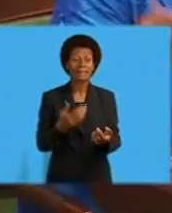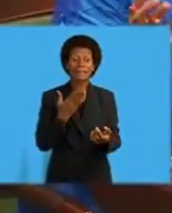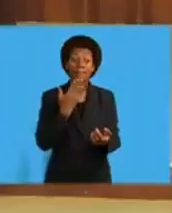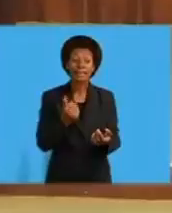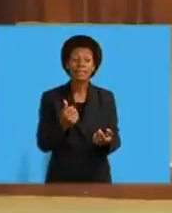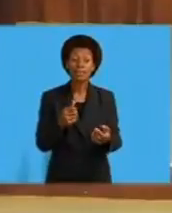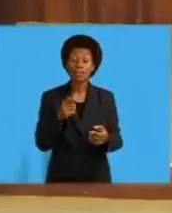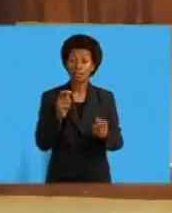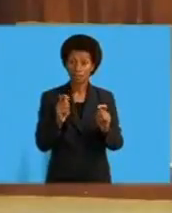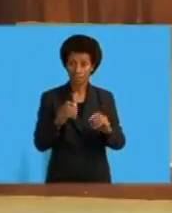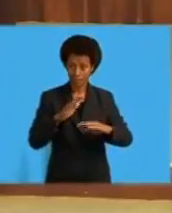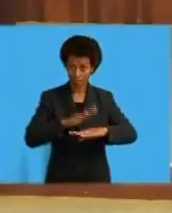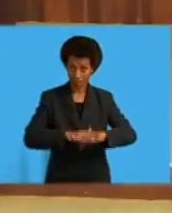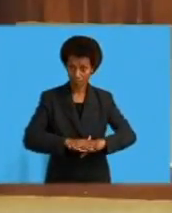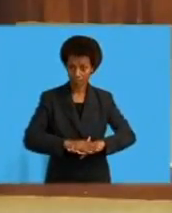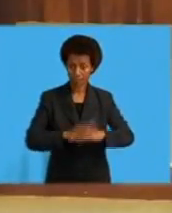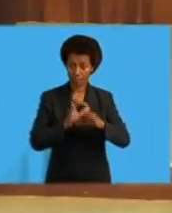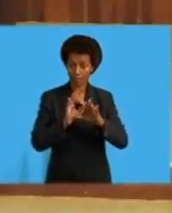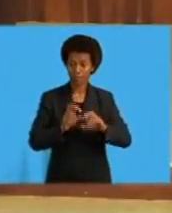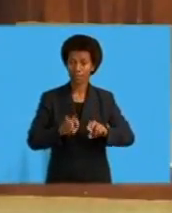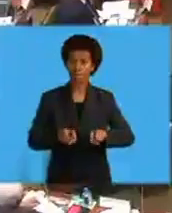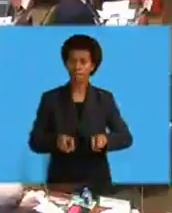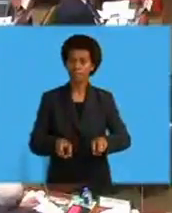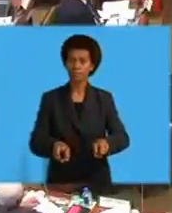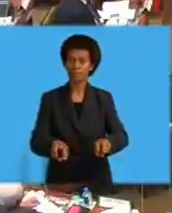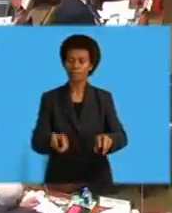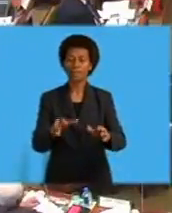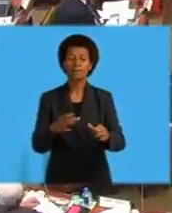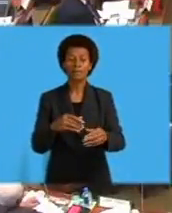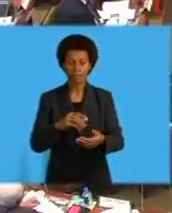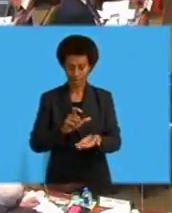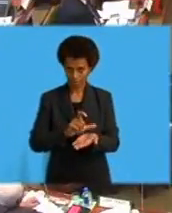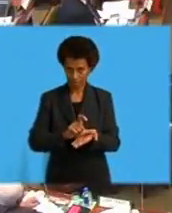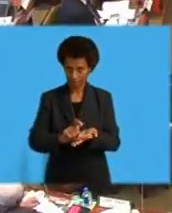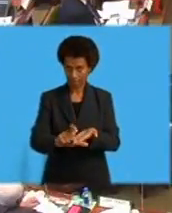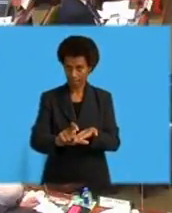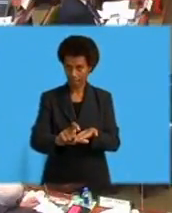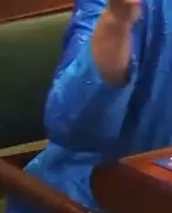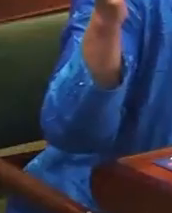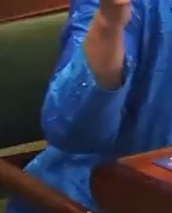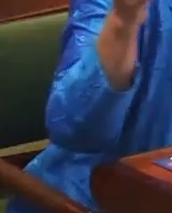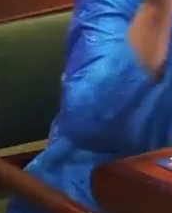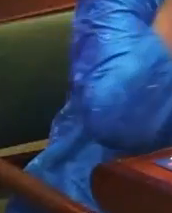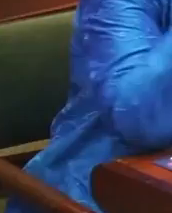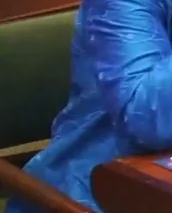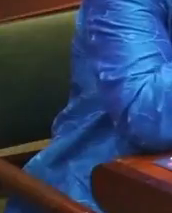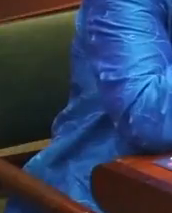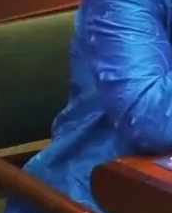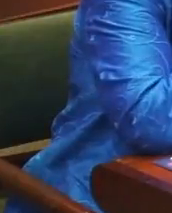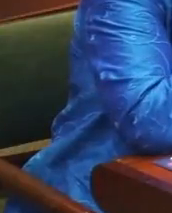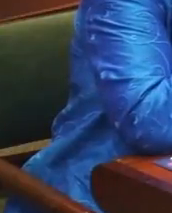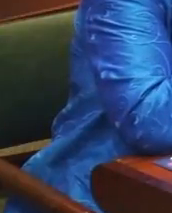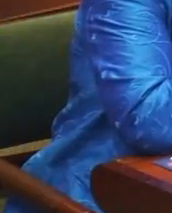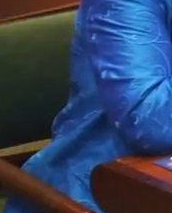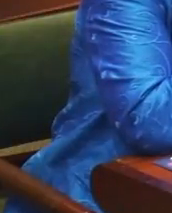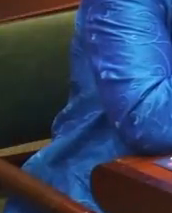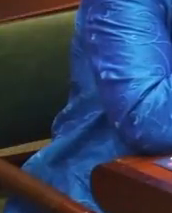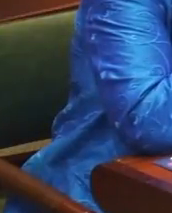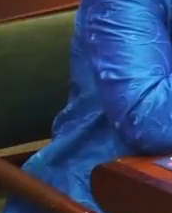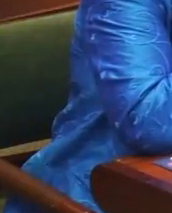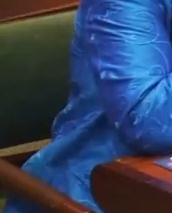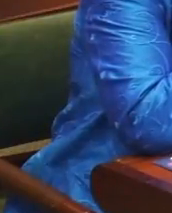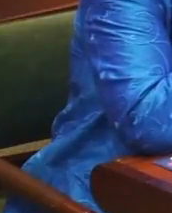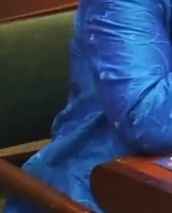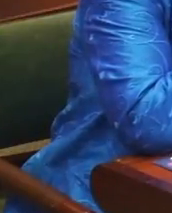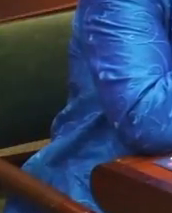bring order to this meeting, please. And I think the opposition MP wasn't allowed to elaborate further on the motion as the Speaker of the House interjected and